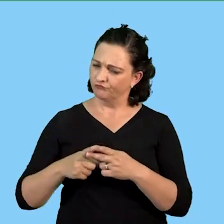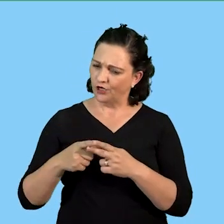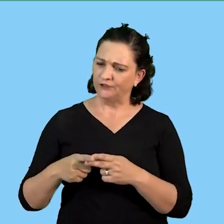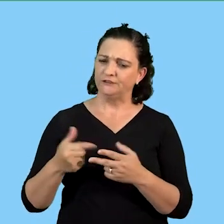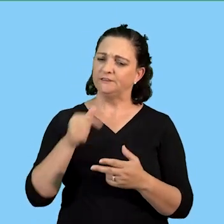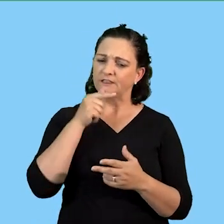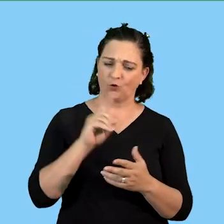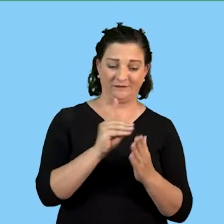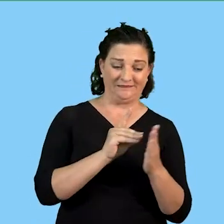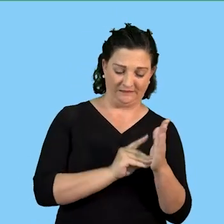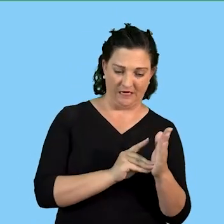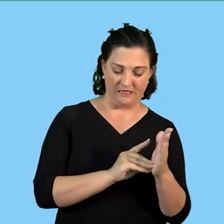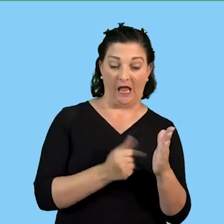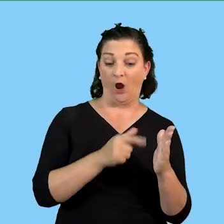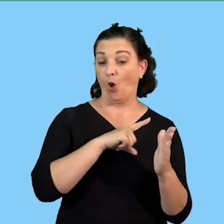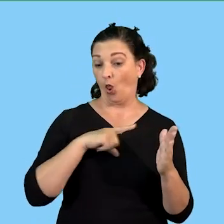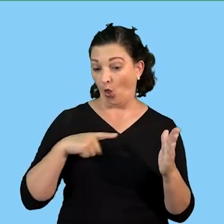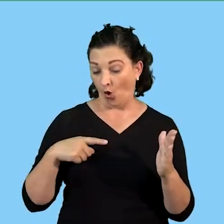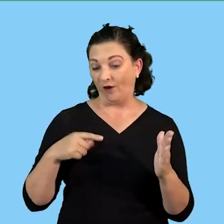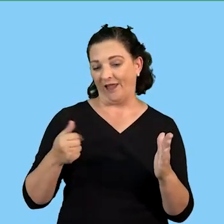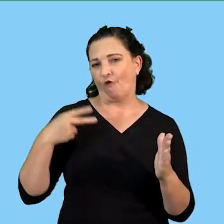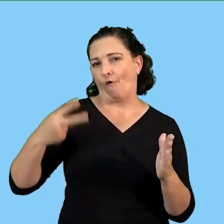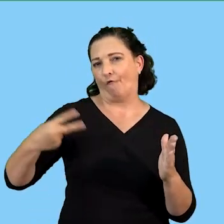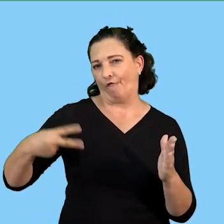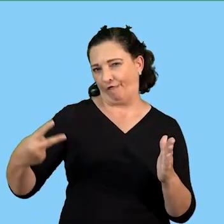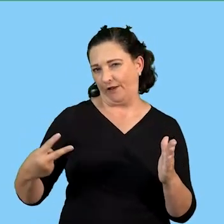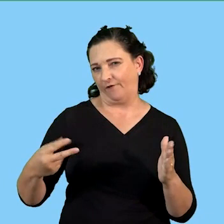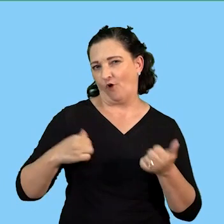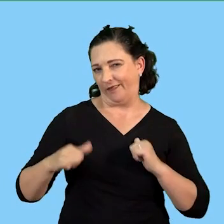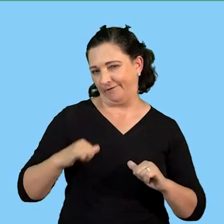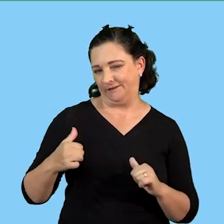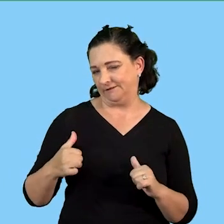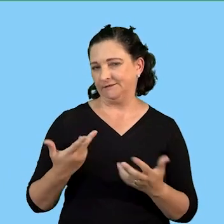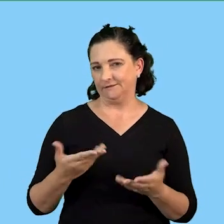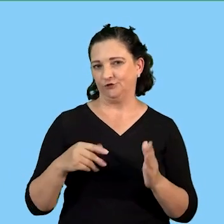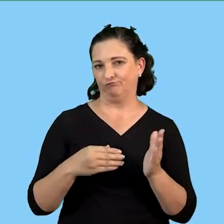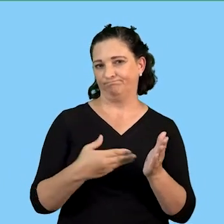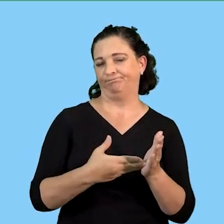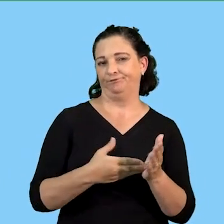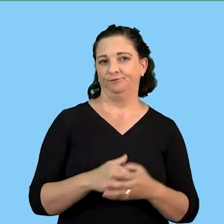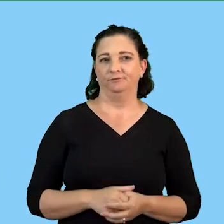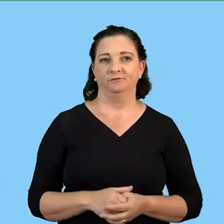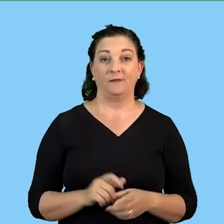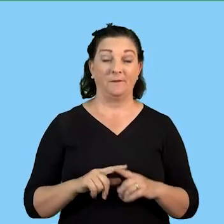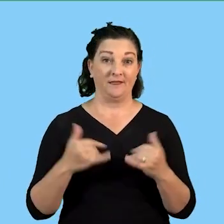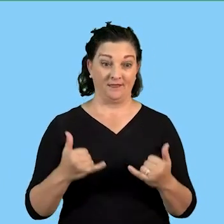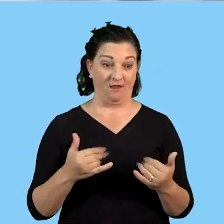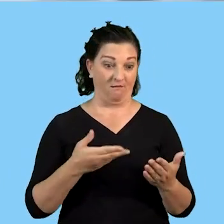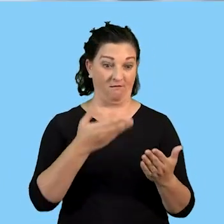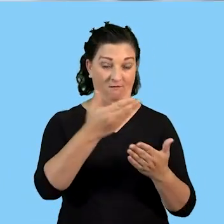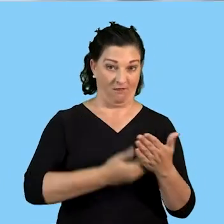a planning tool that indicates dates, duration, and sequence of